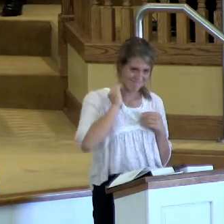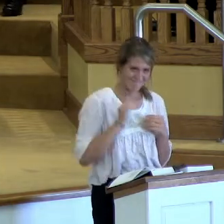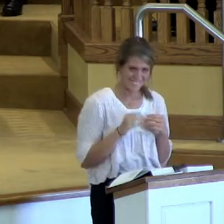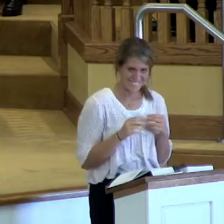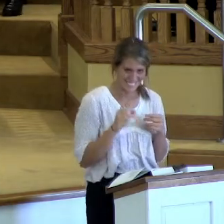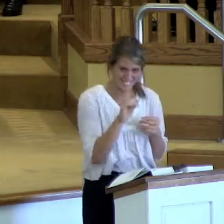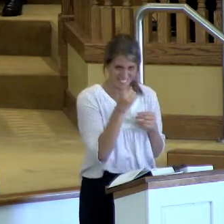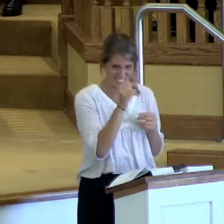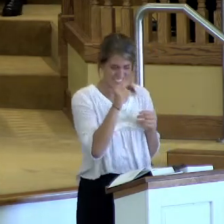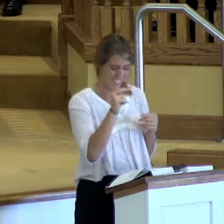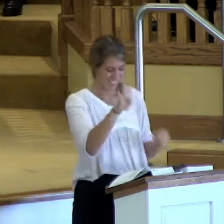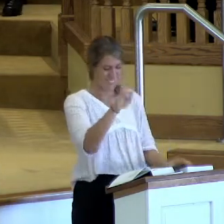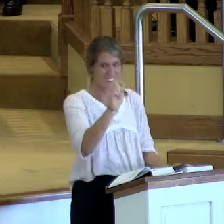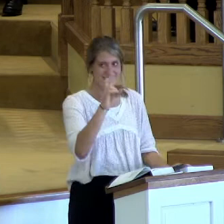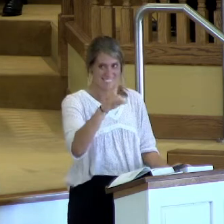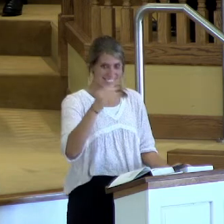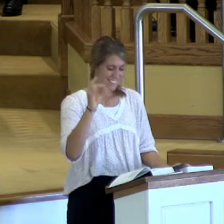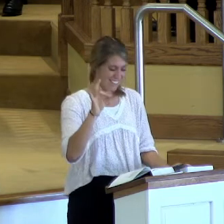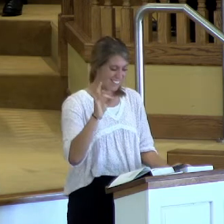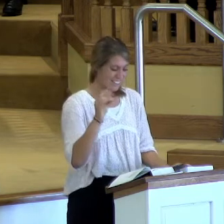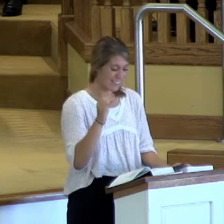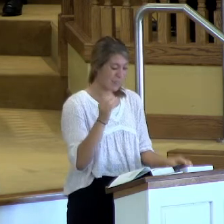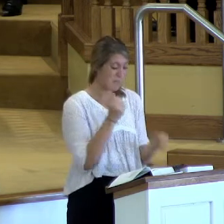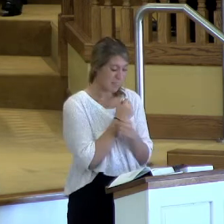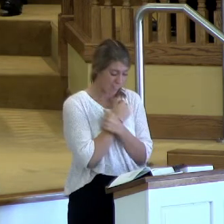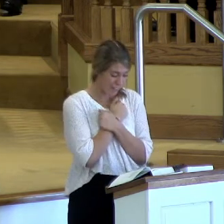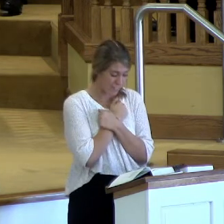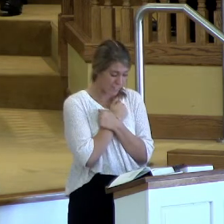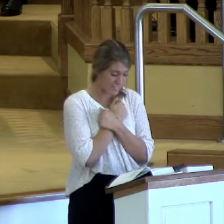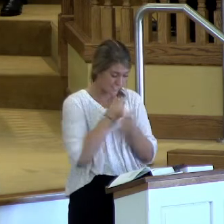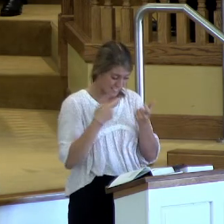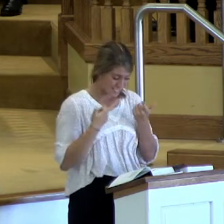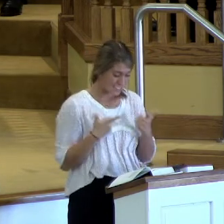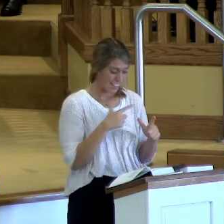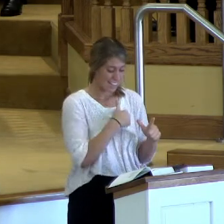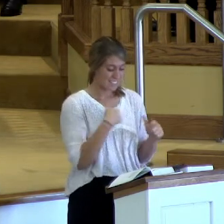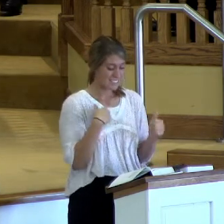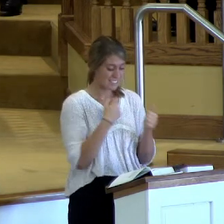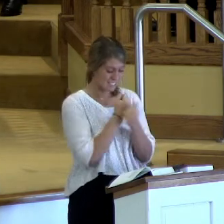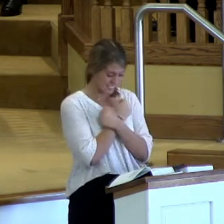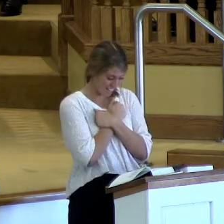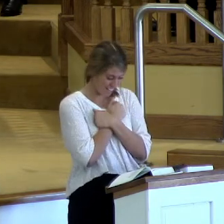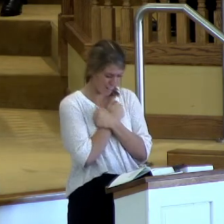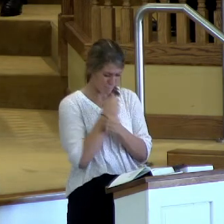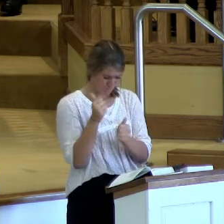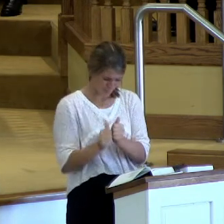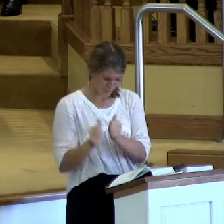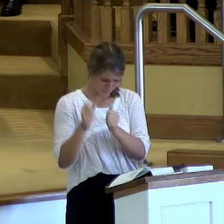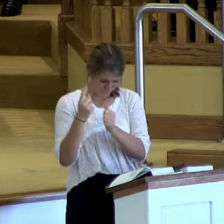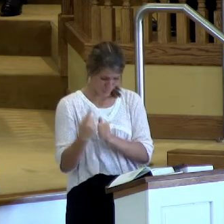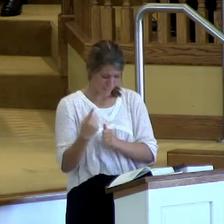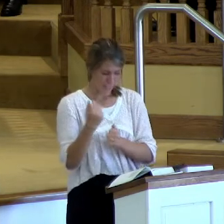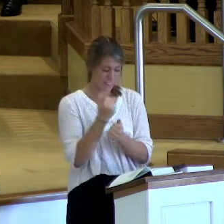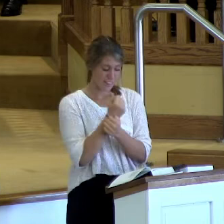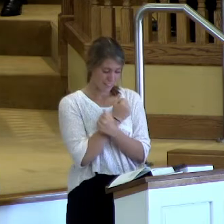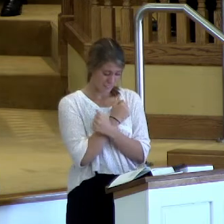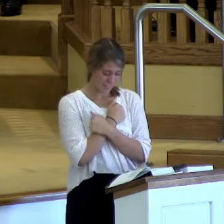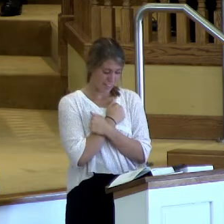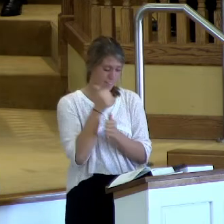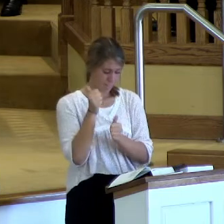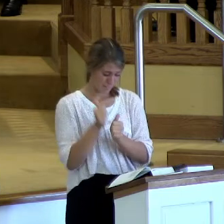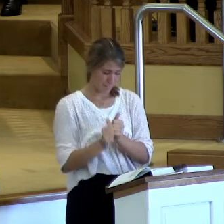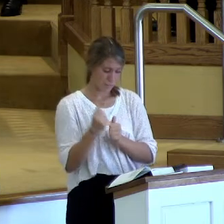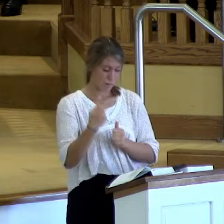it's 1 John 4:7-8. Beloved, let us love one another, love one